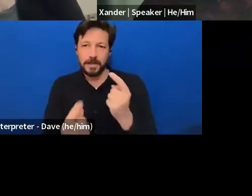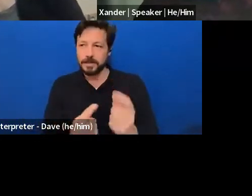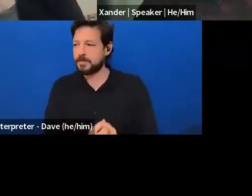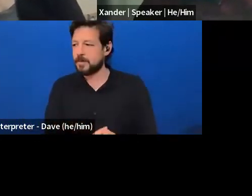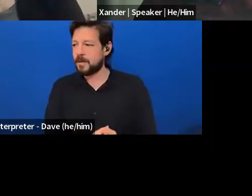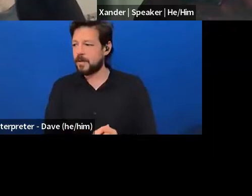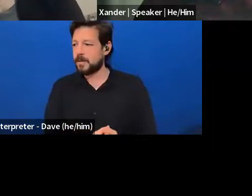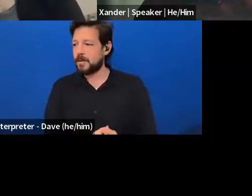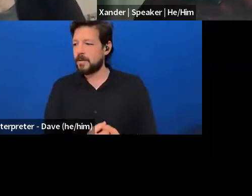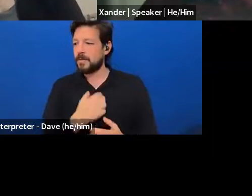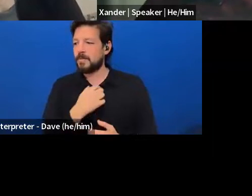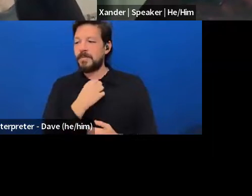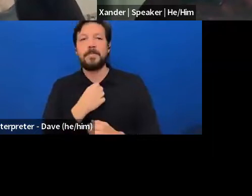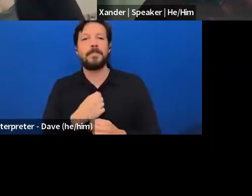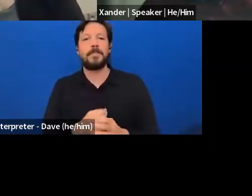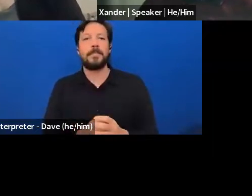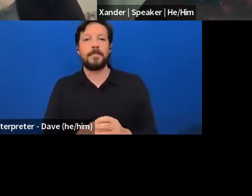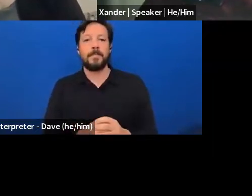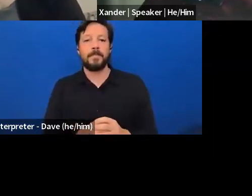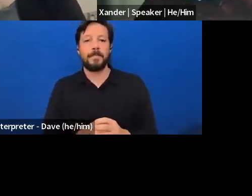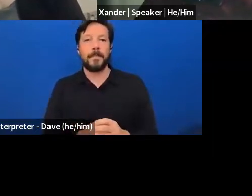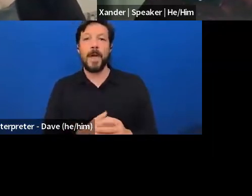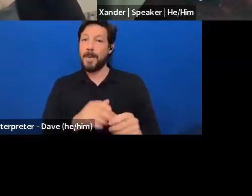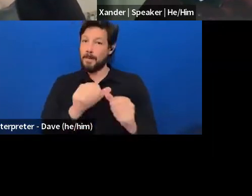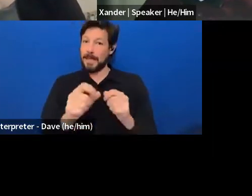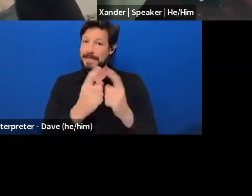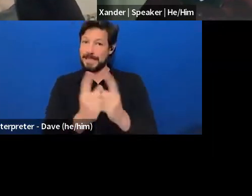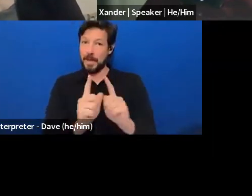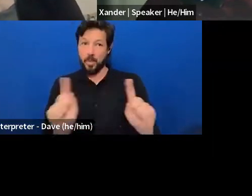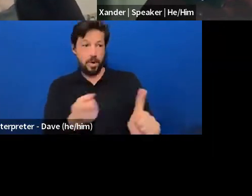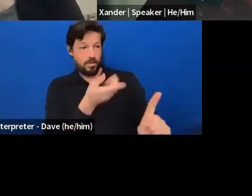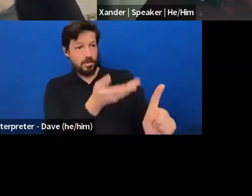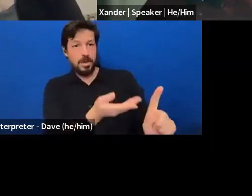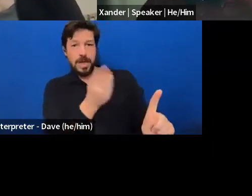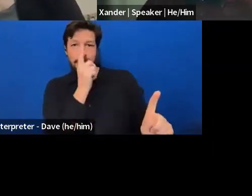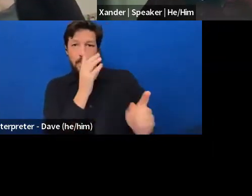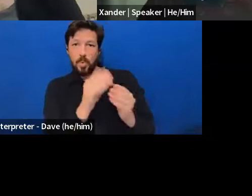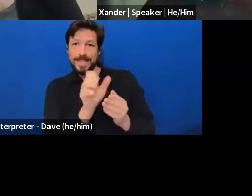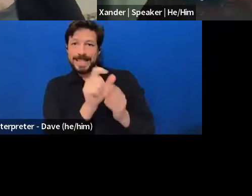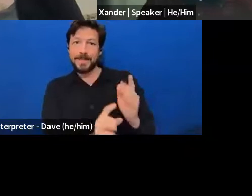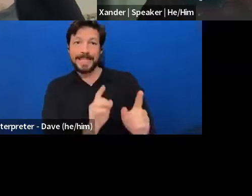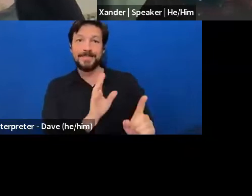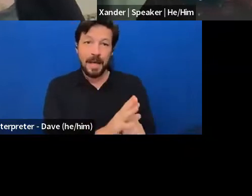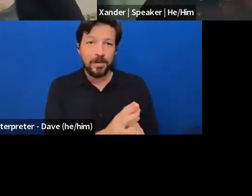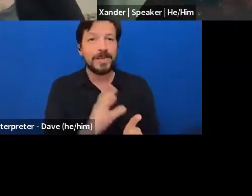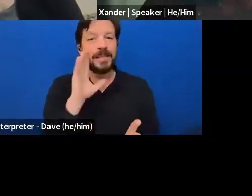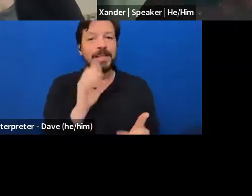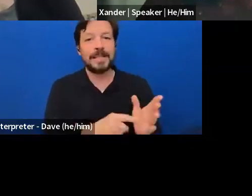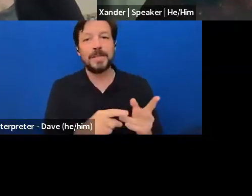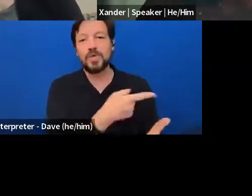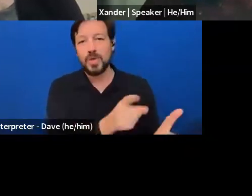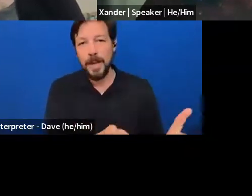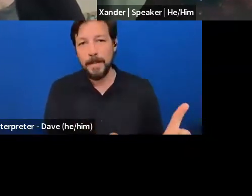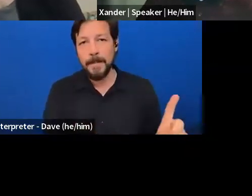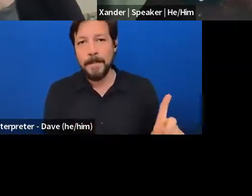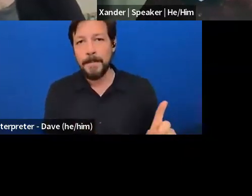suggest is to prioritize listening to the voices of people with disability as your first point of call, because